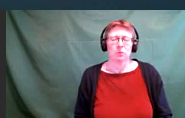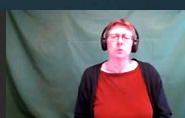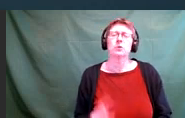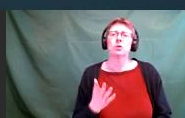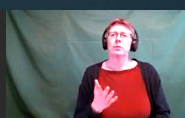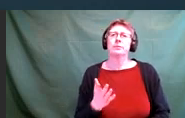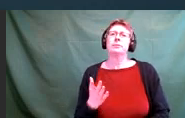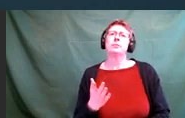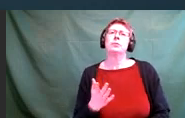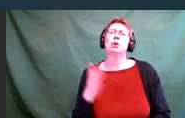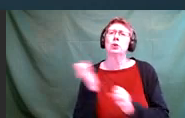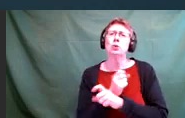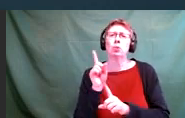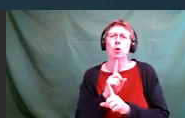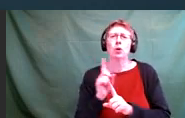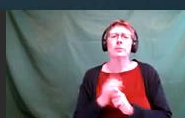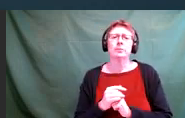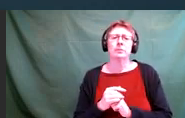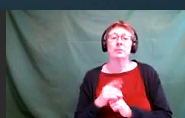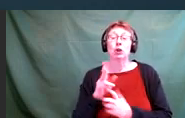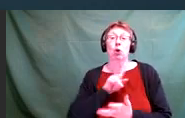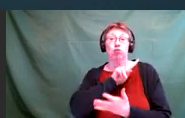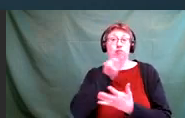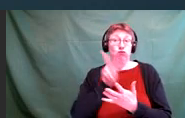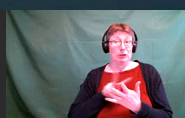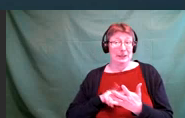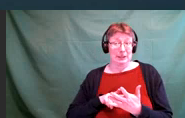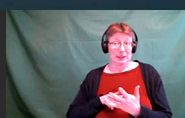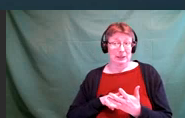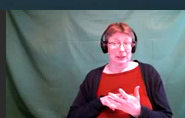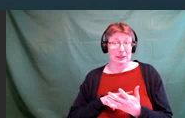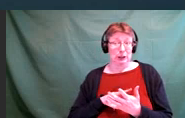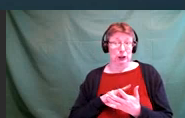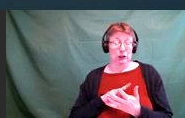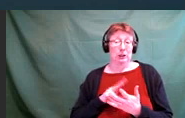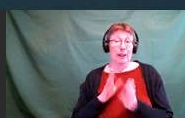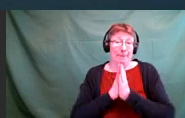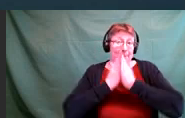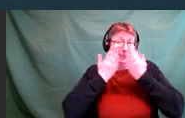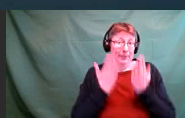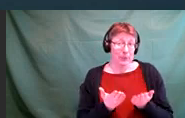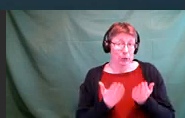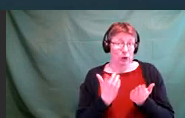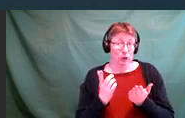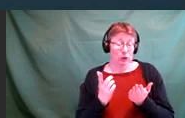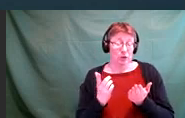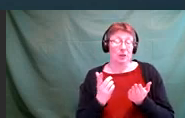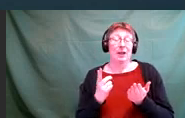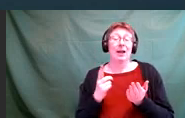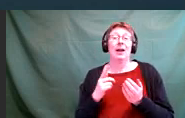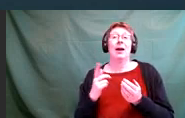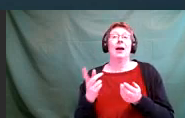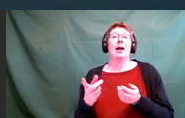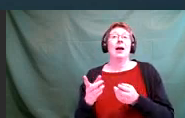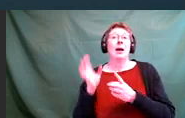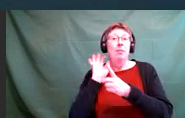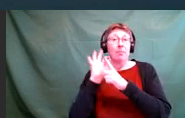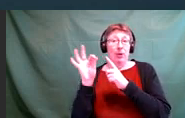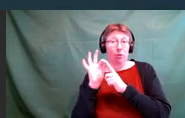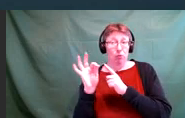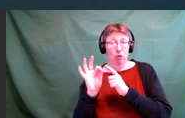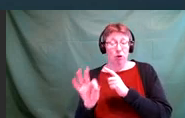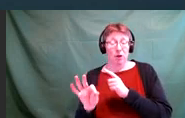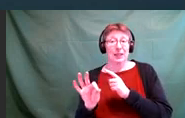So what to do is to have a read through the chapter of the book, have a read through the lecture notes and the tutorial answers